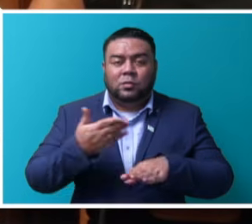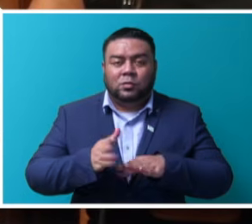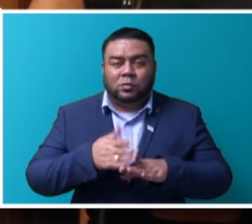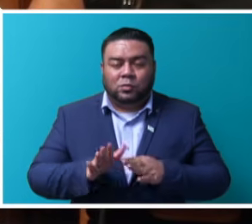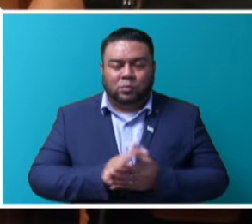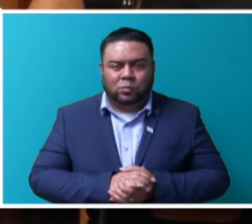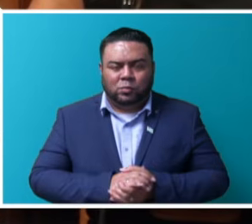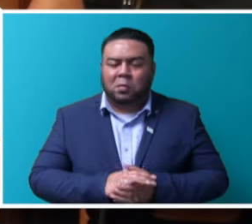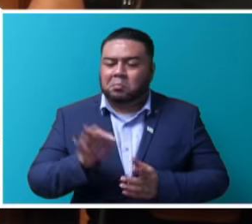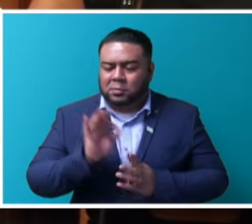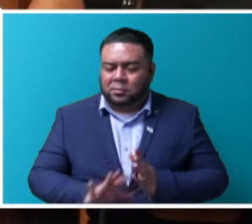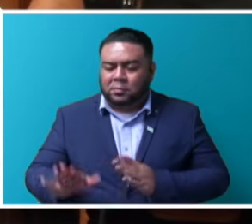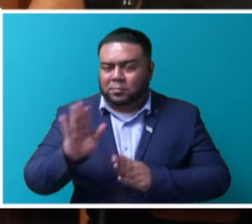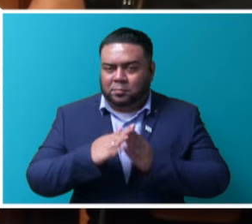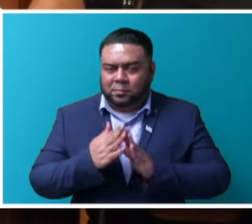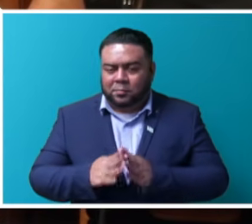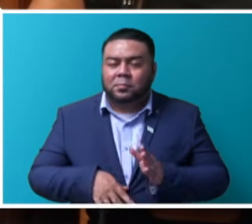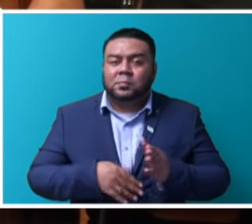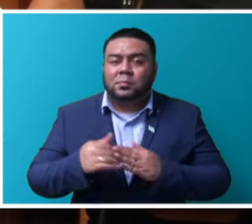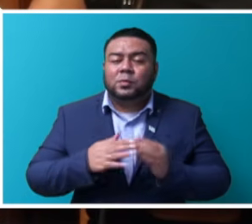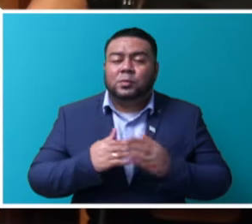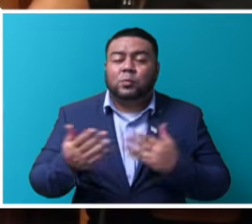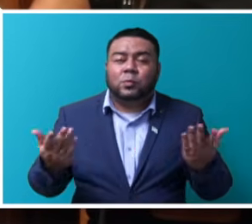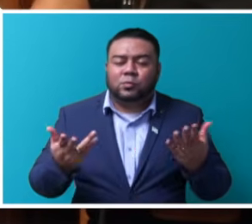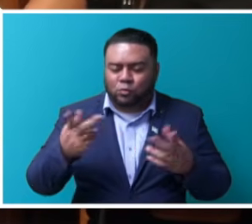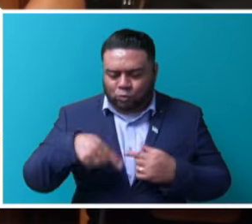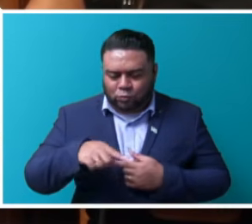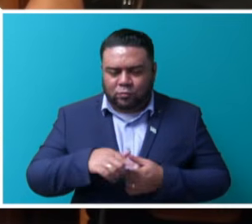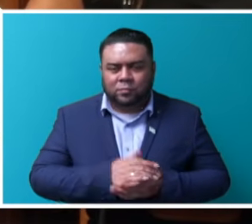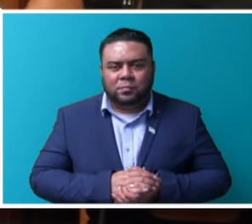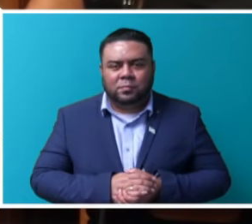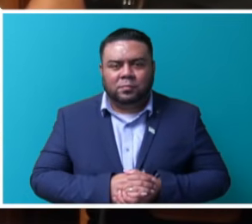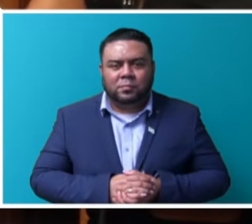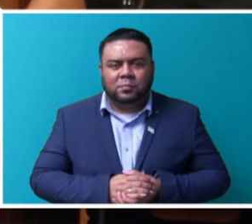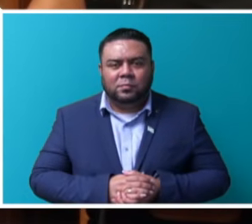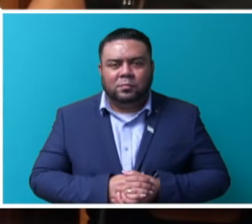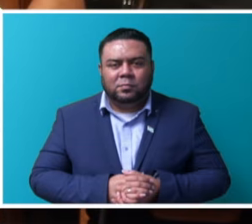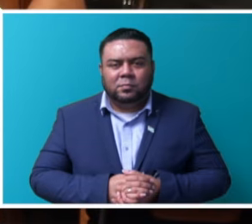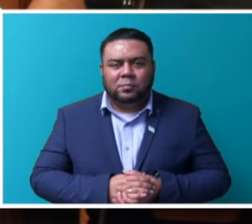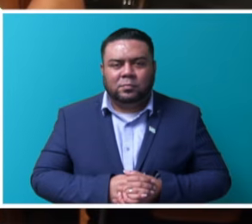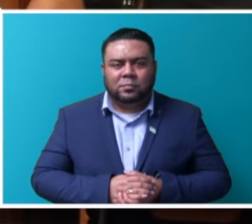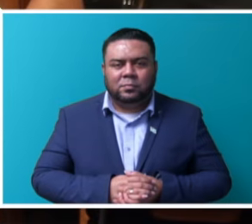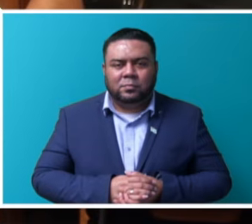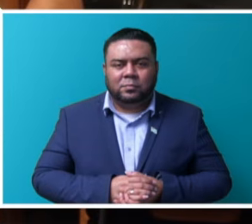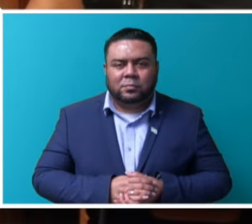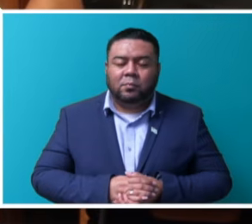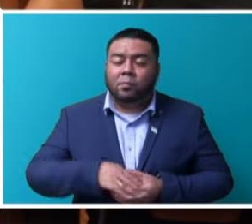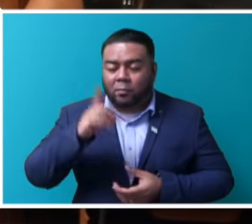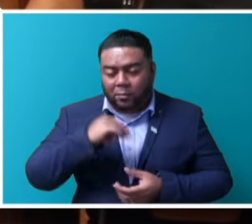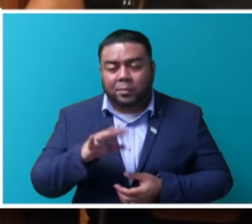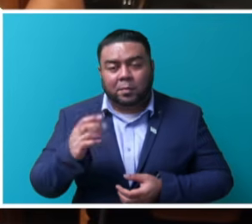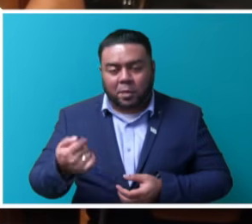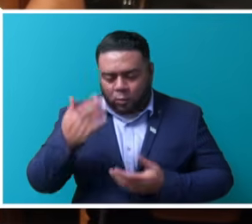Pacific Community Building in Suva. The ground-laying ceremony was done by the Honourable Prime